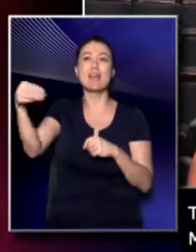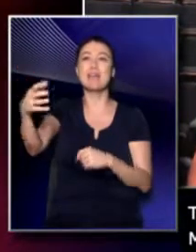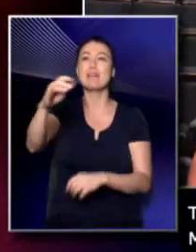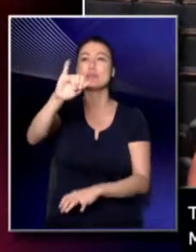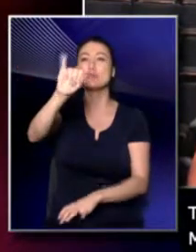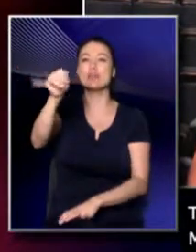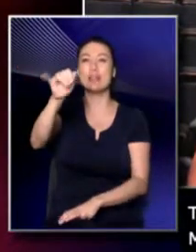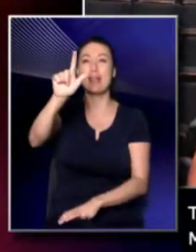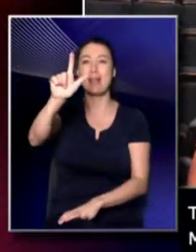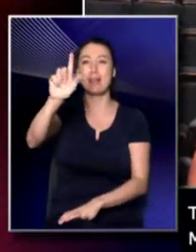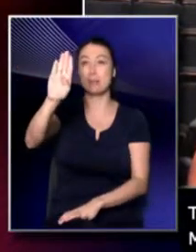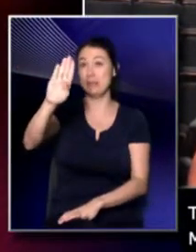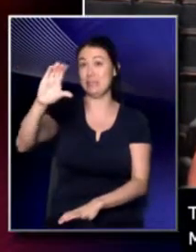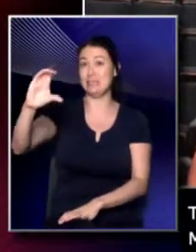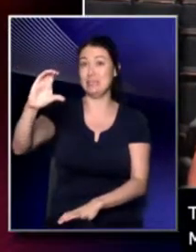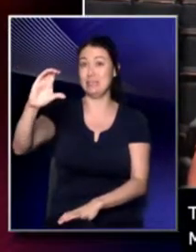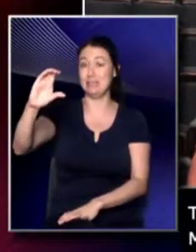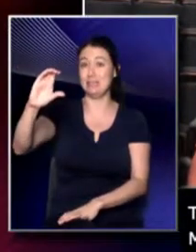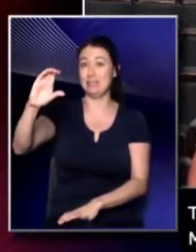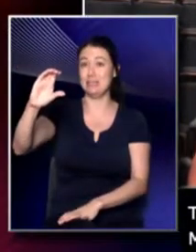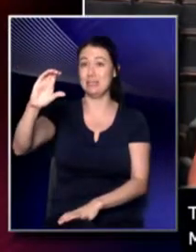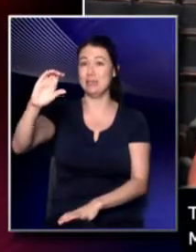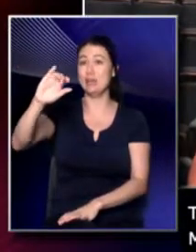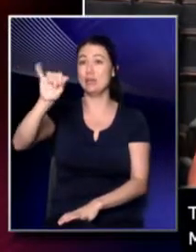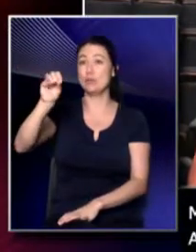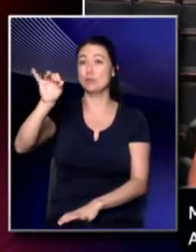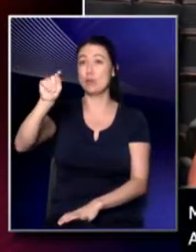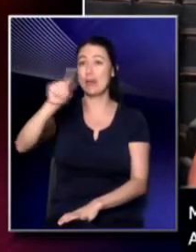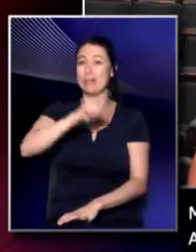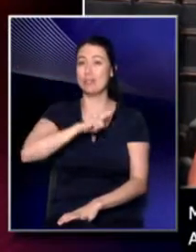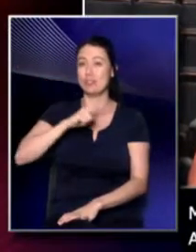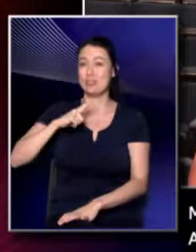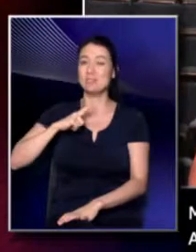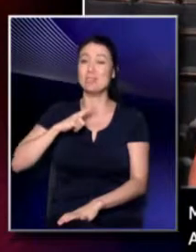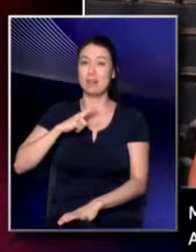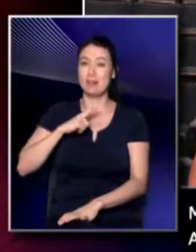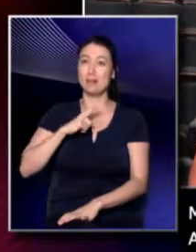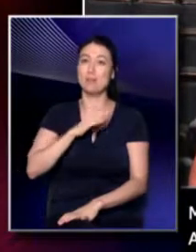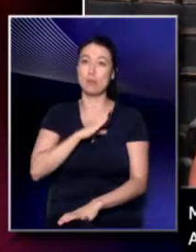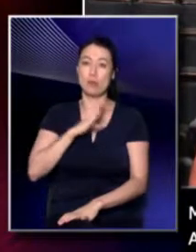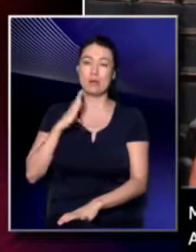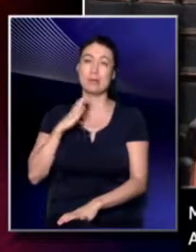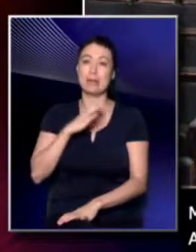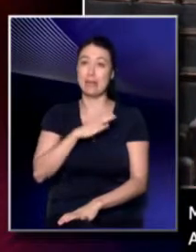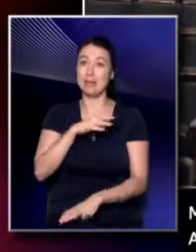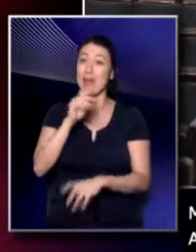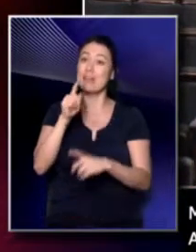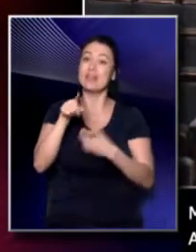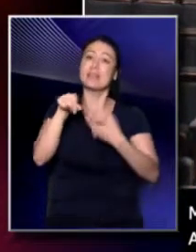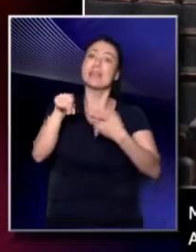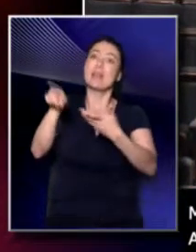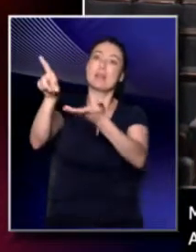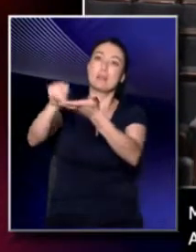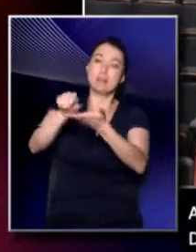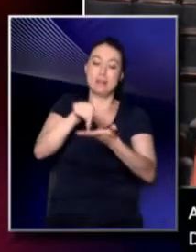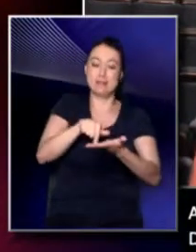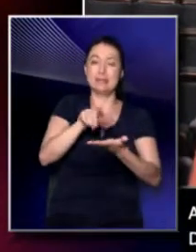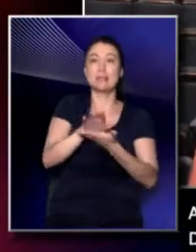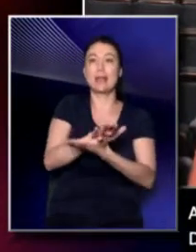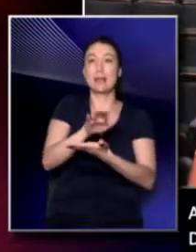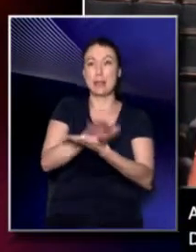JLBC, and a budget is passed, and this document then comes out of that.